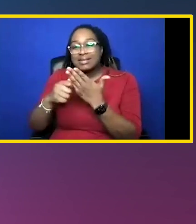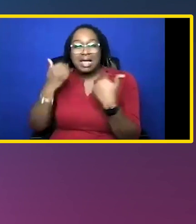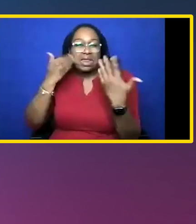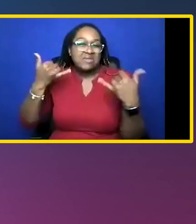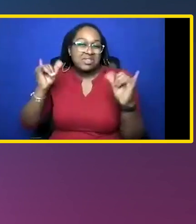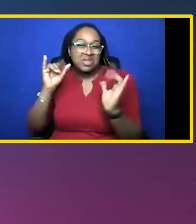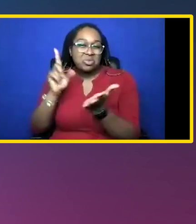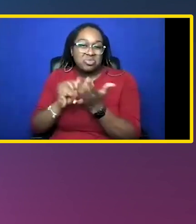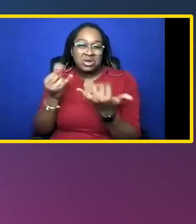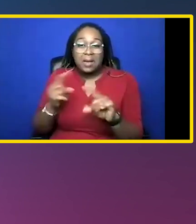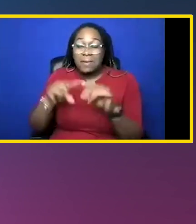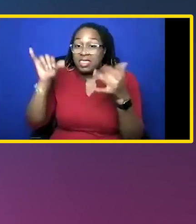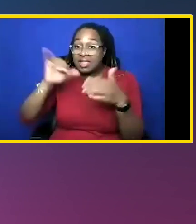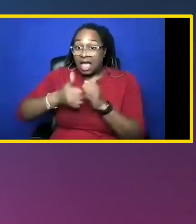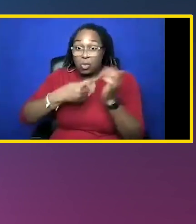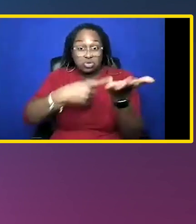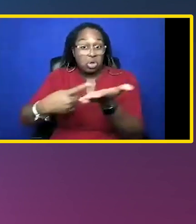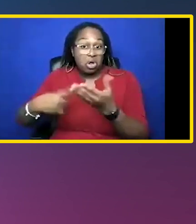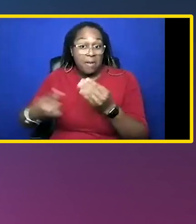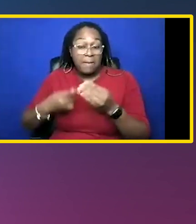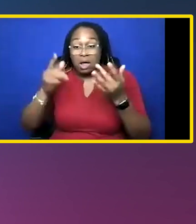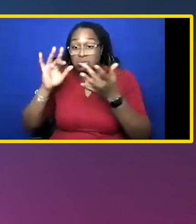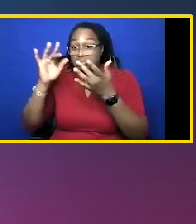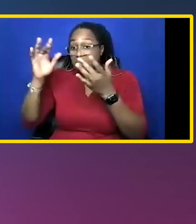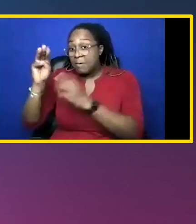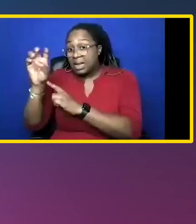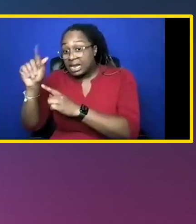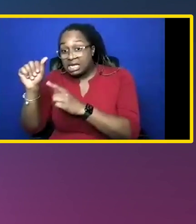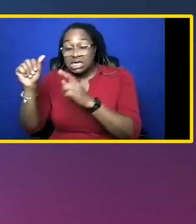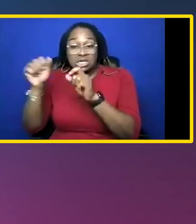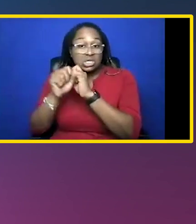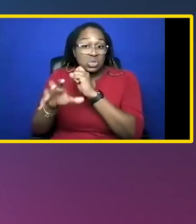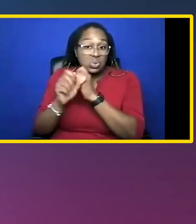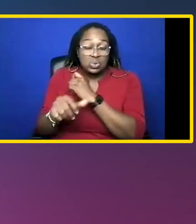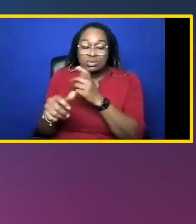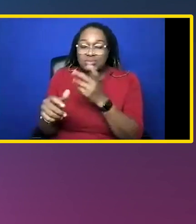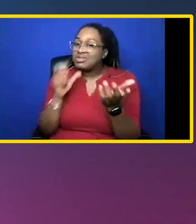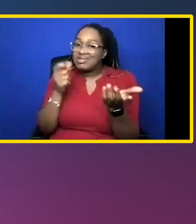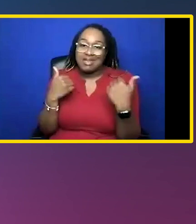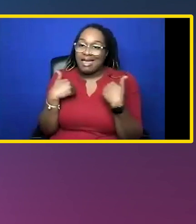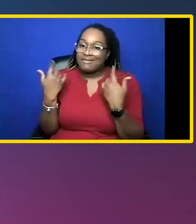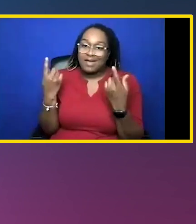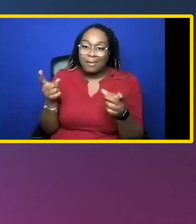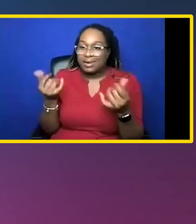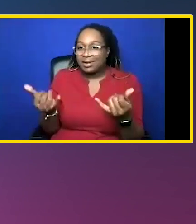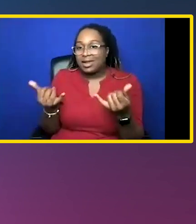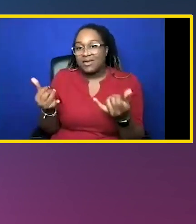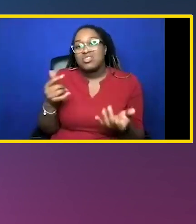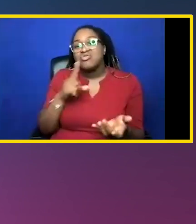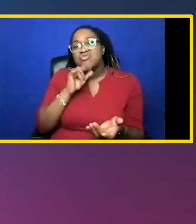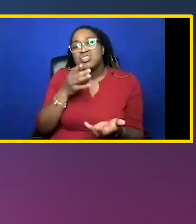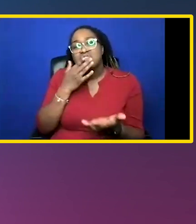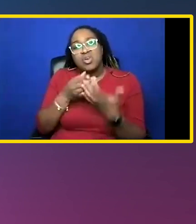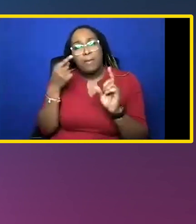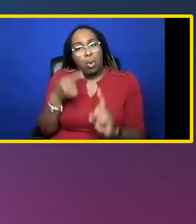But that's how we would talk about media and news, is we would go through Newsweek. That doesn't exist anymore. So I think that's a really good point,